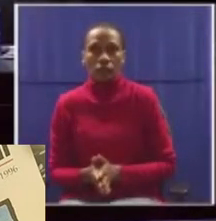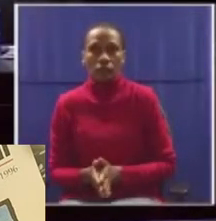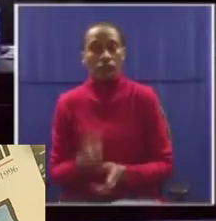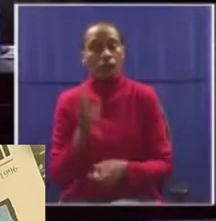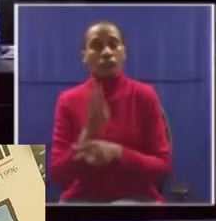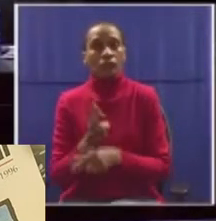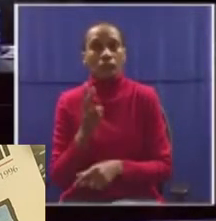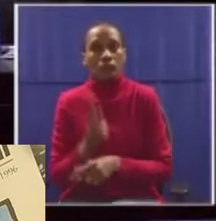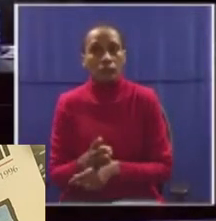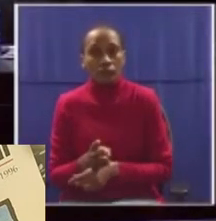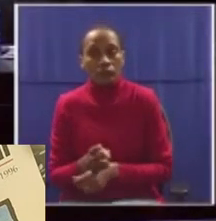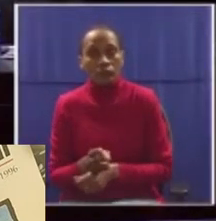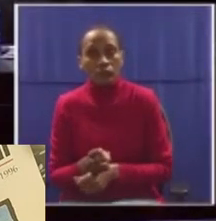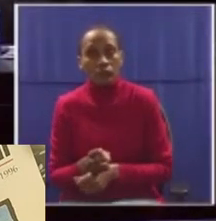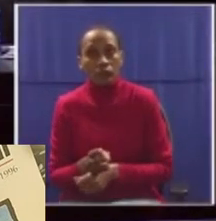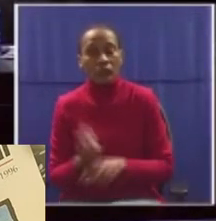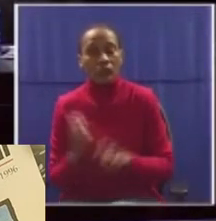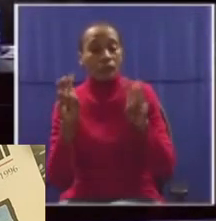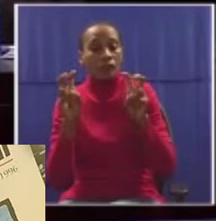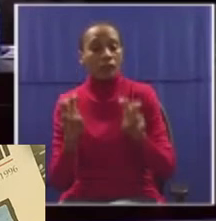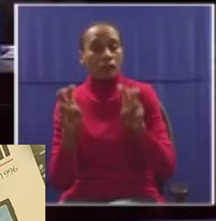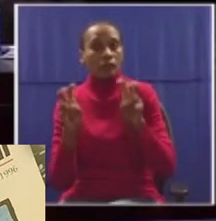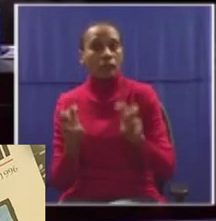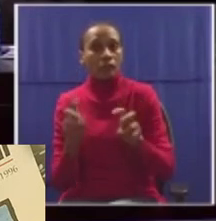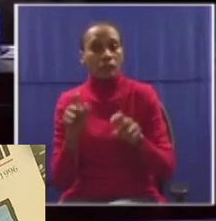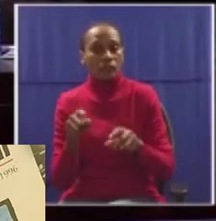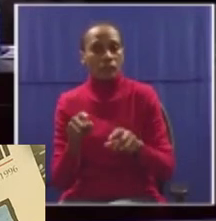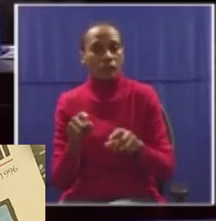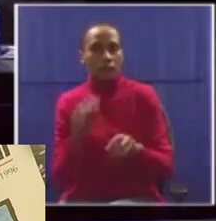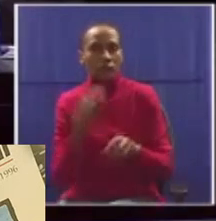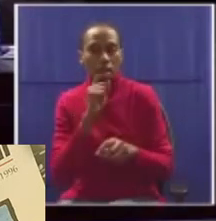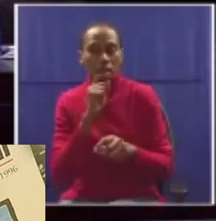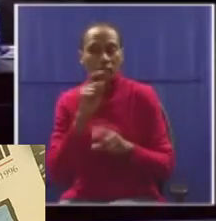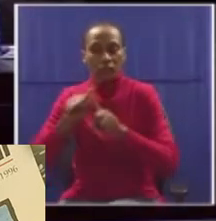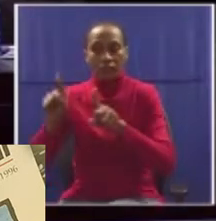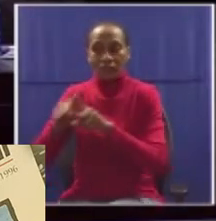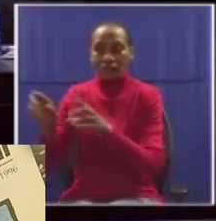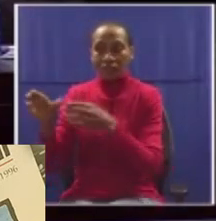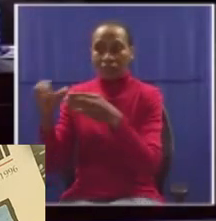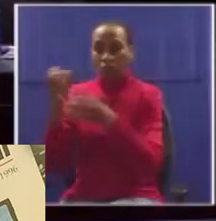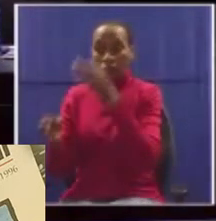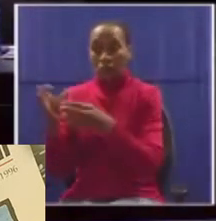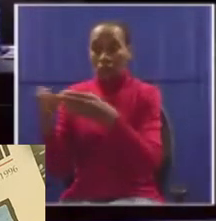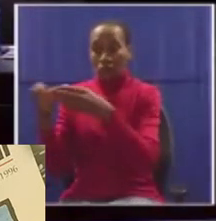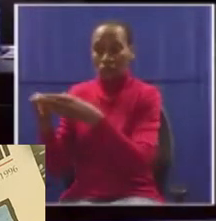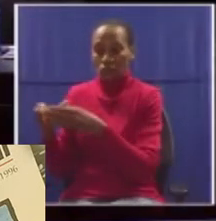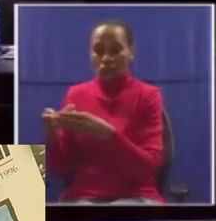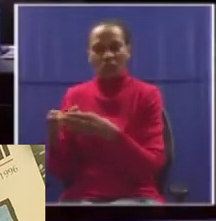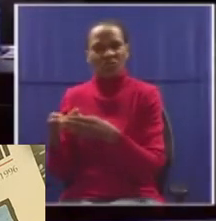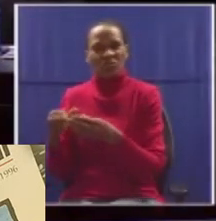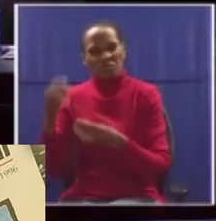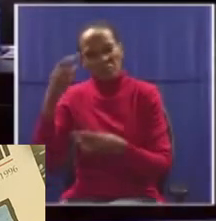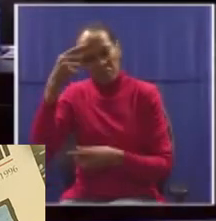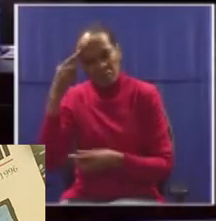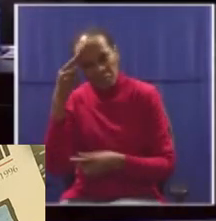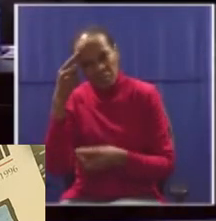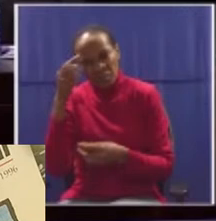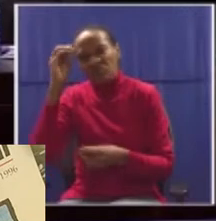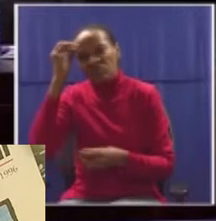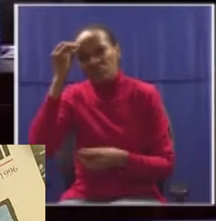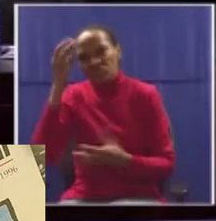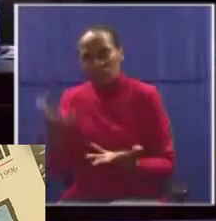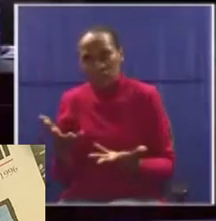it's also an issue that is very attractive for the opposition parties because it is easy